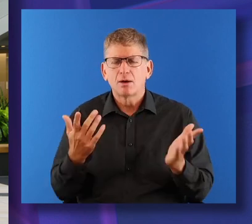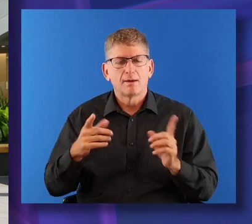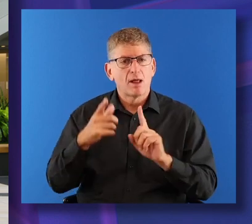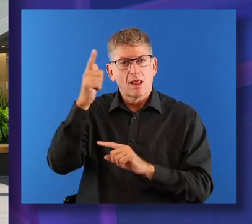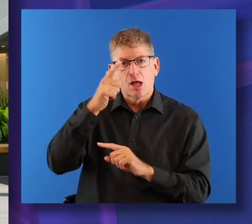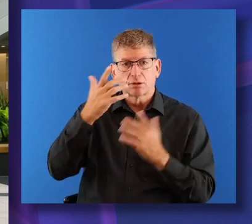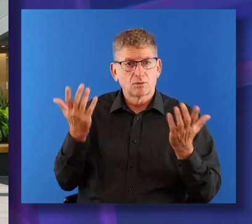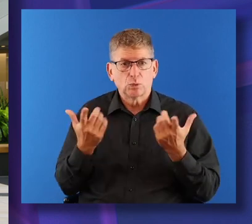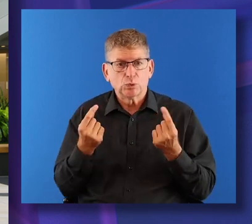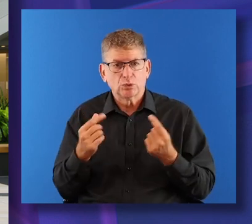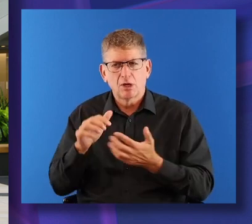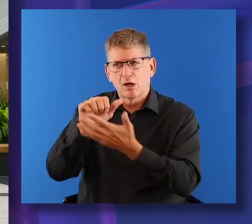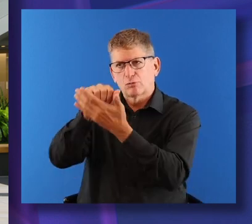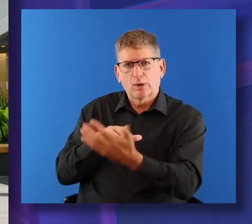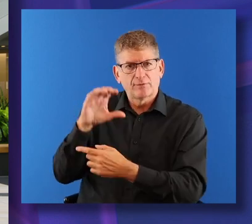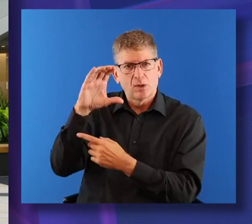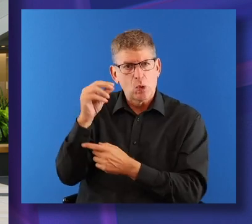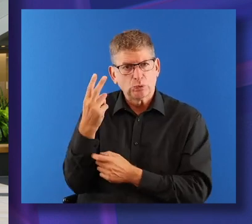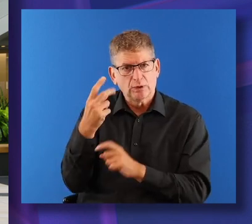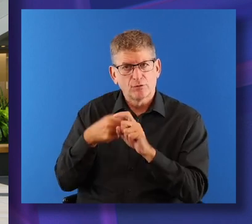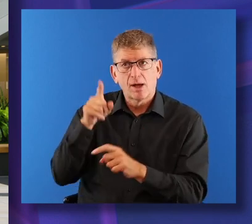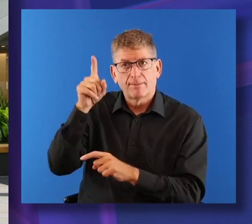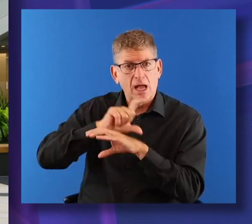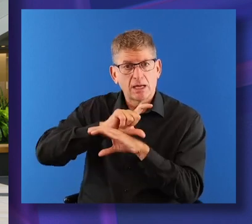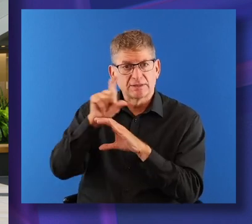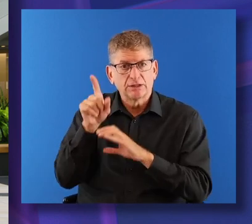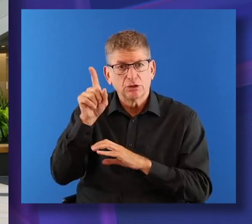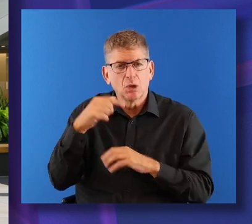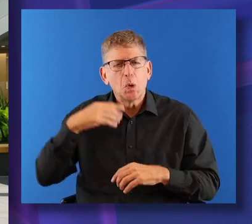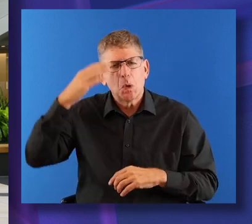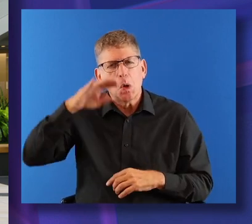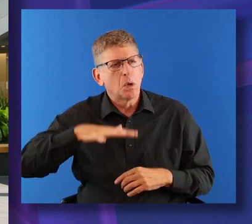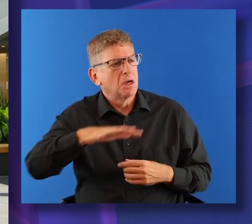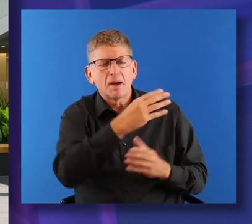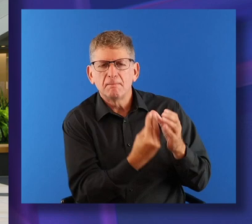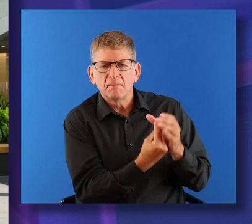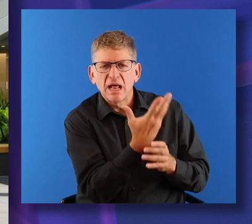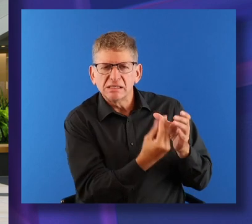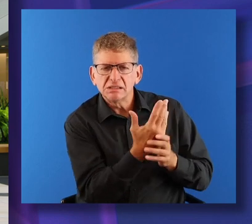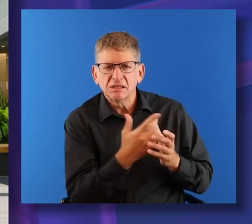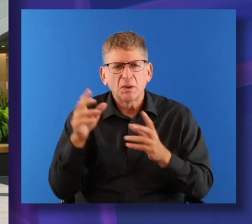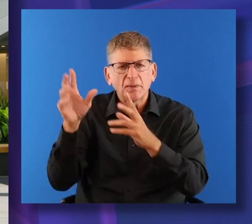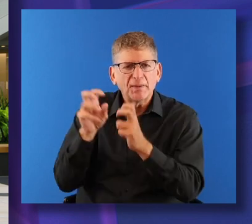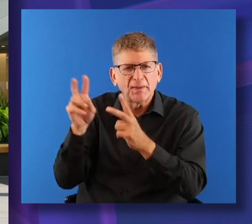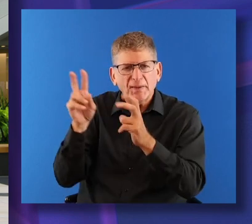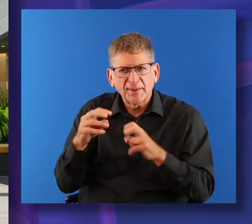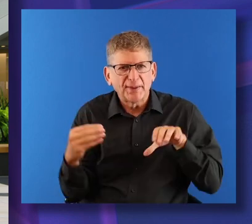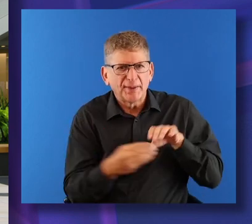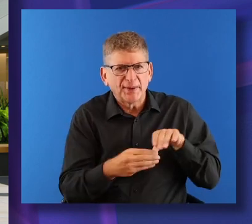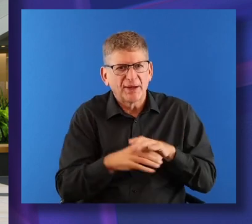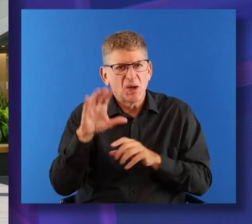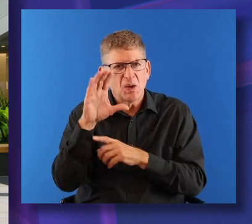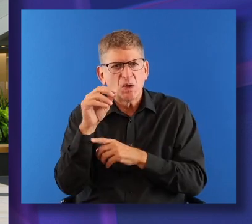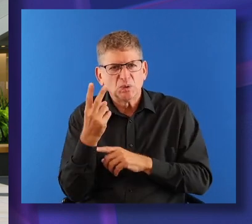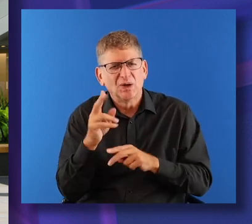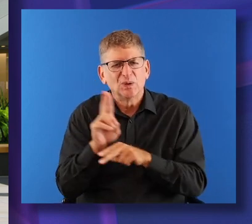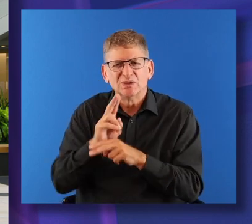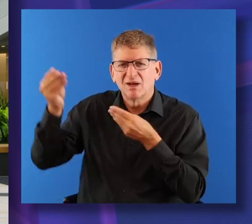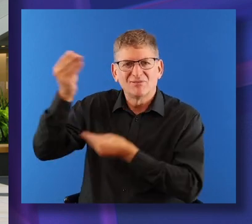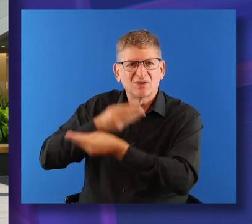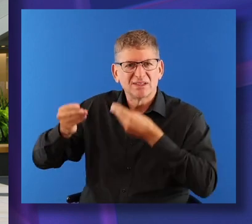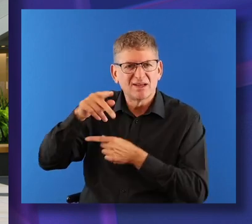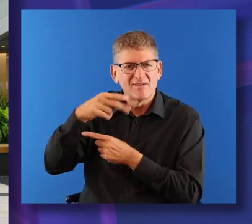to remove carbon dioxide from the atmosphere. We know that plants collect and store carbon dioxide through